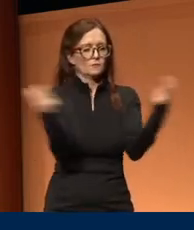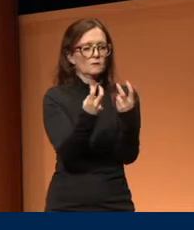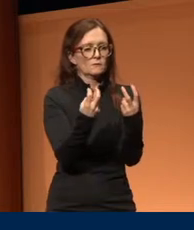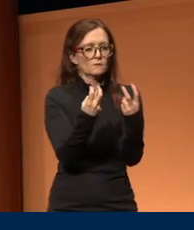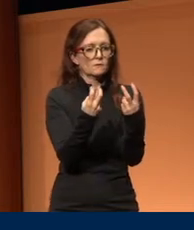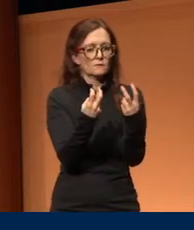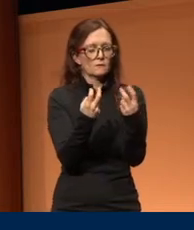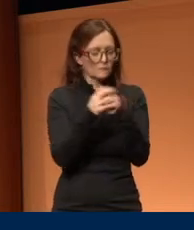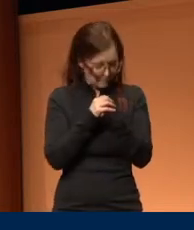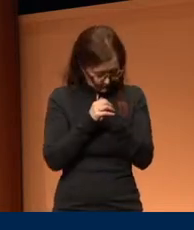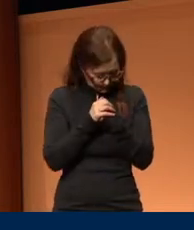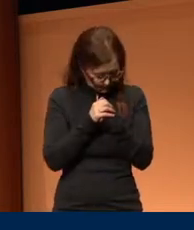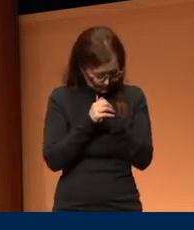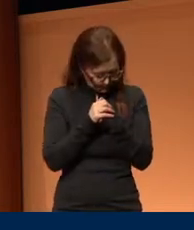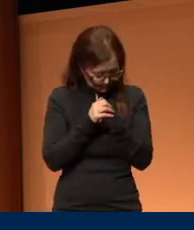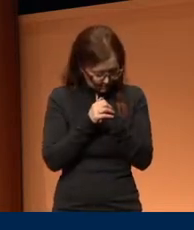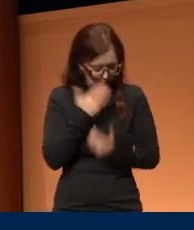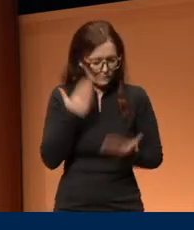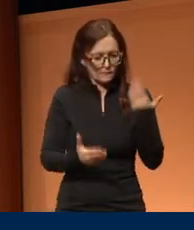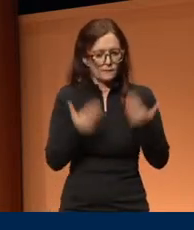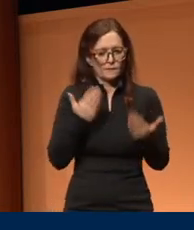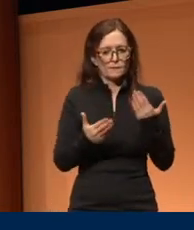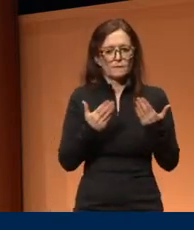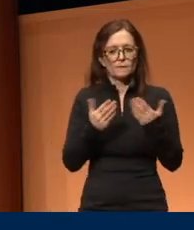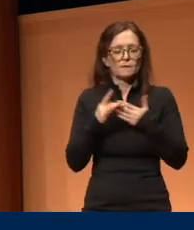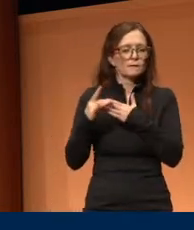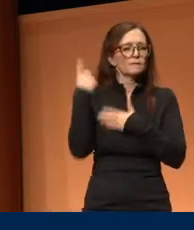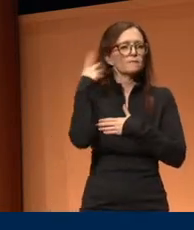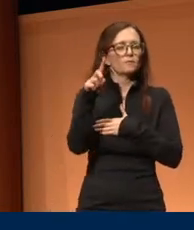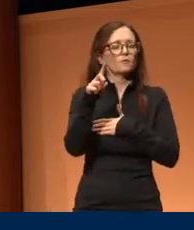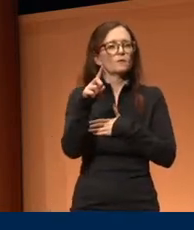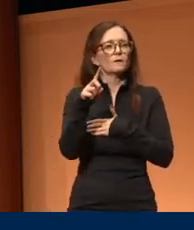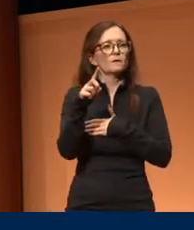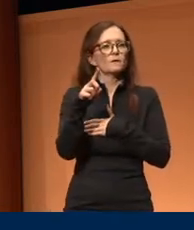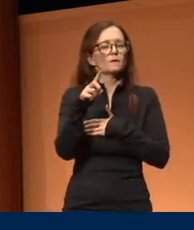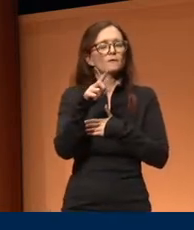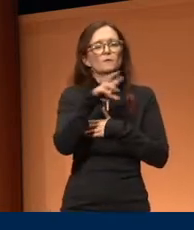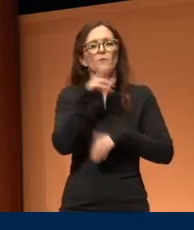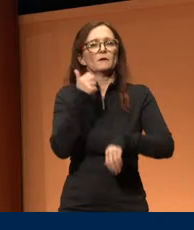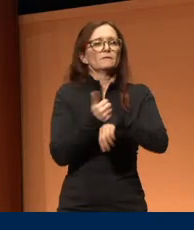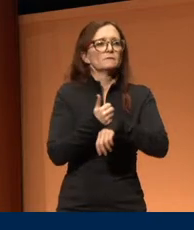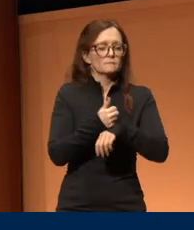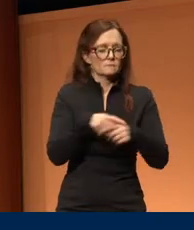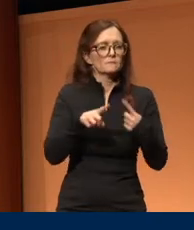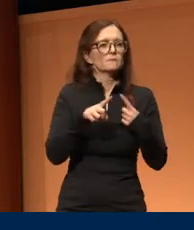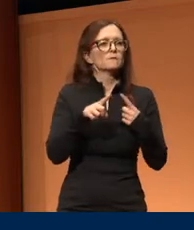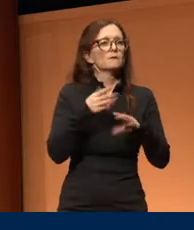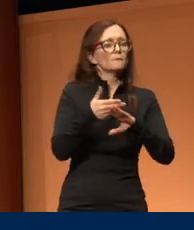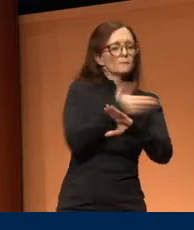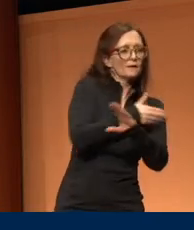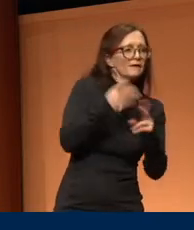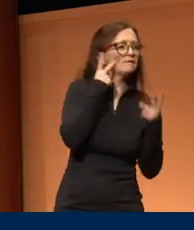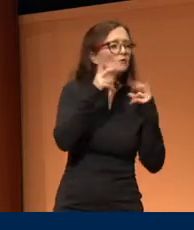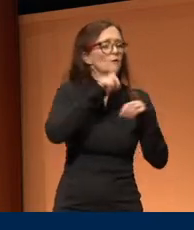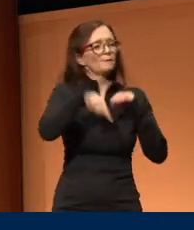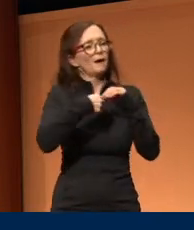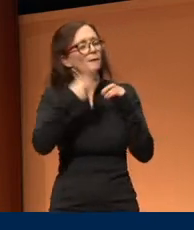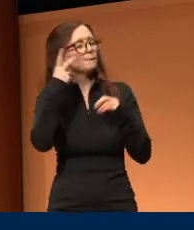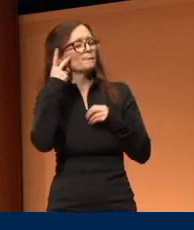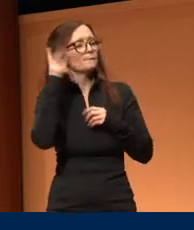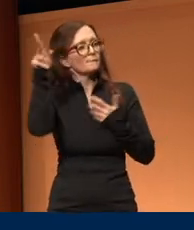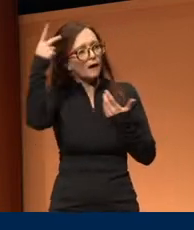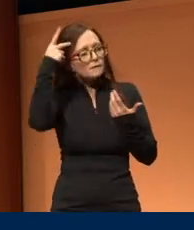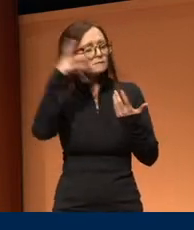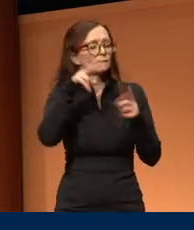by the yellow vest may have plausibly led to a reinforcement of previously held views about politics, as it